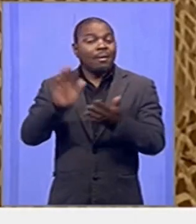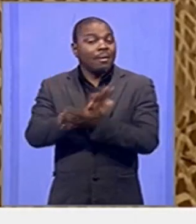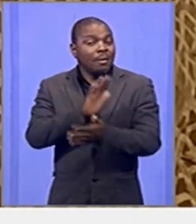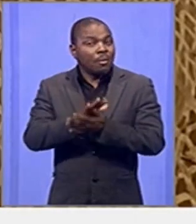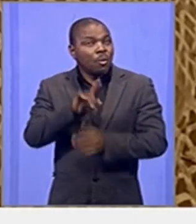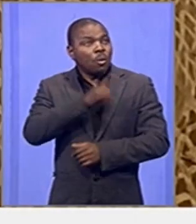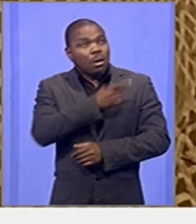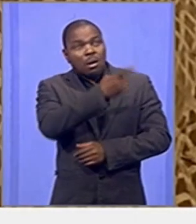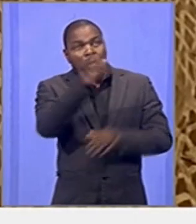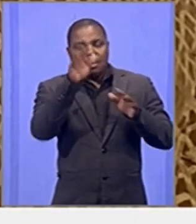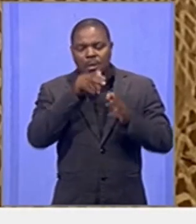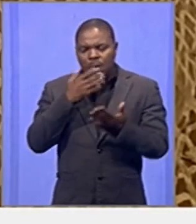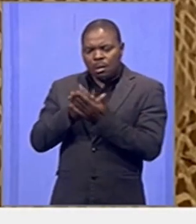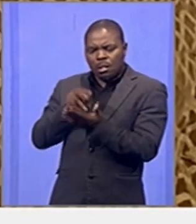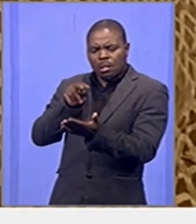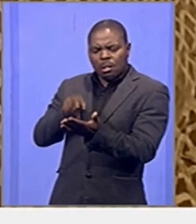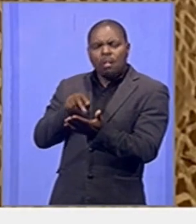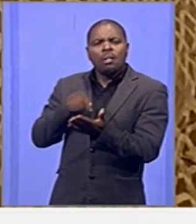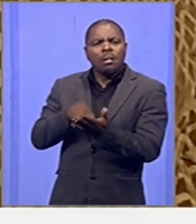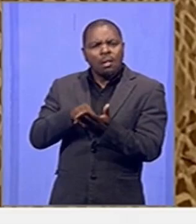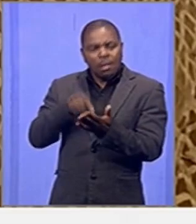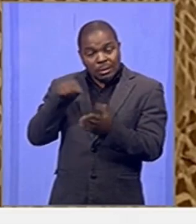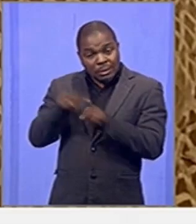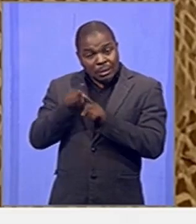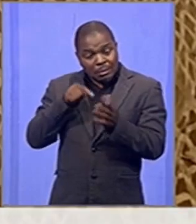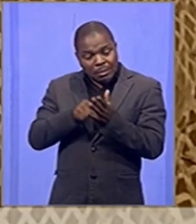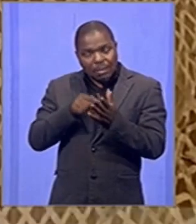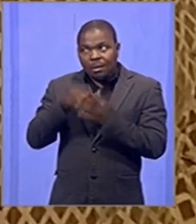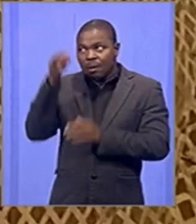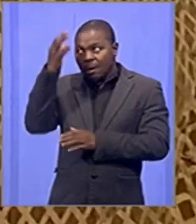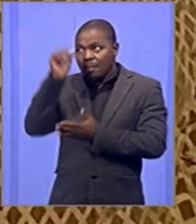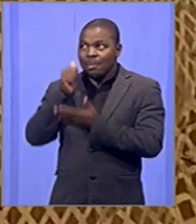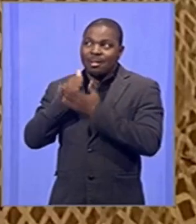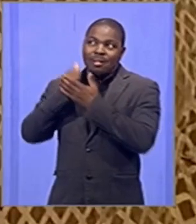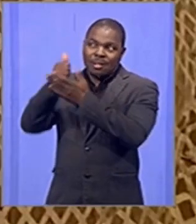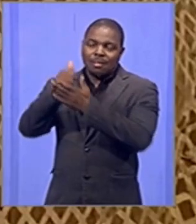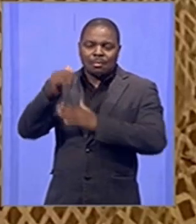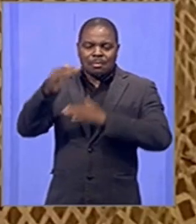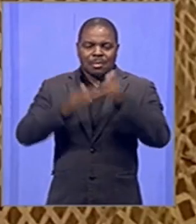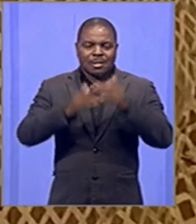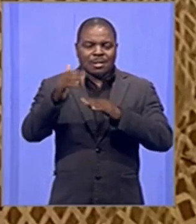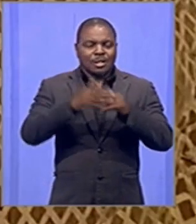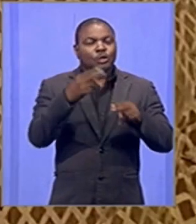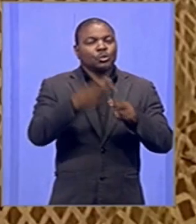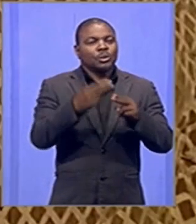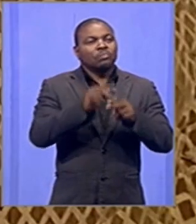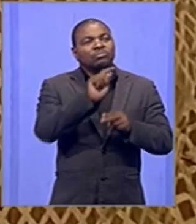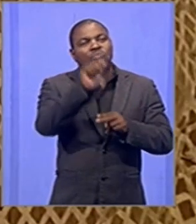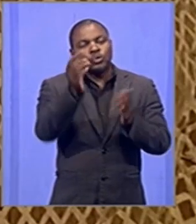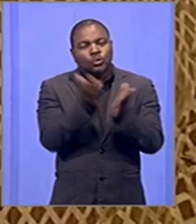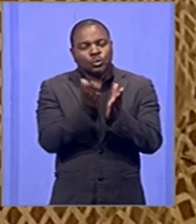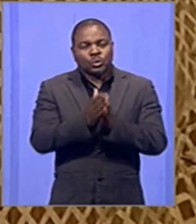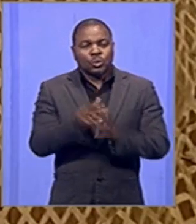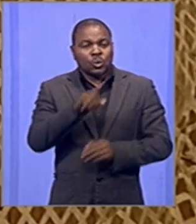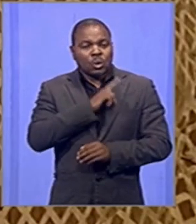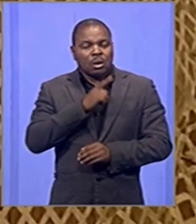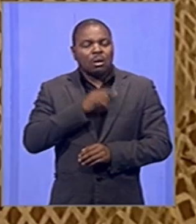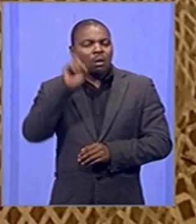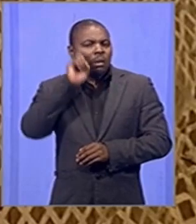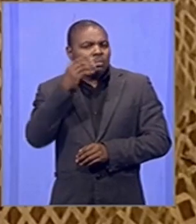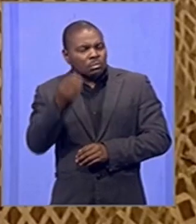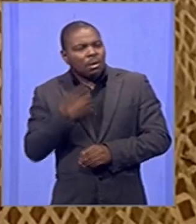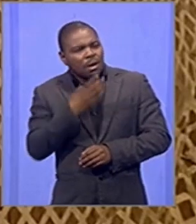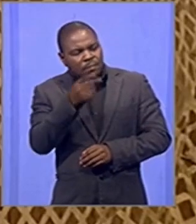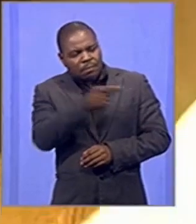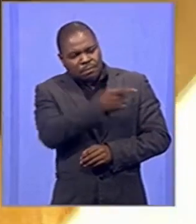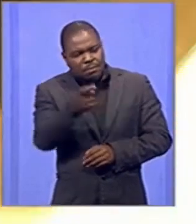go e bona and app e tla kgona go thuša le government gore kgone go yagela bana ba rena di-toilet re sana le ditlogolo re nyaka gore di